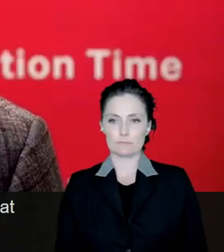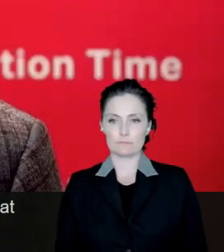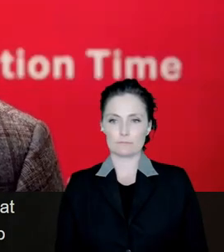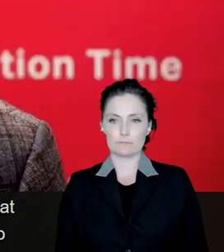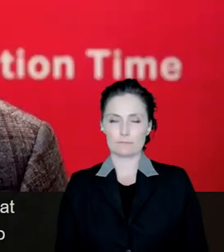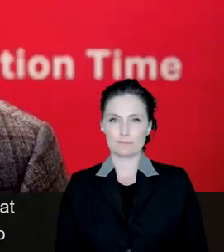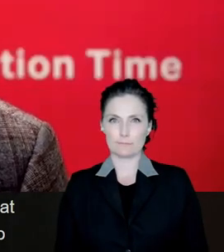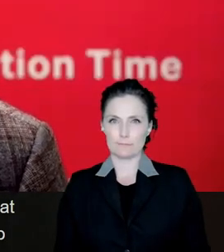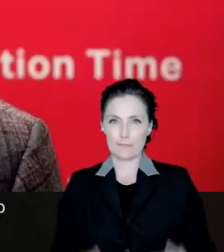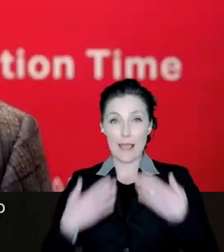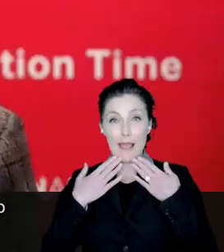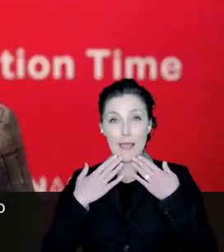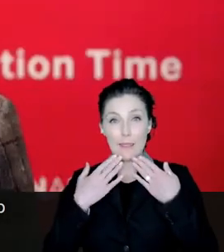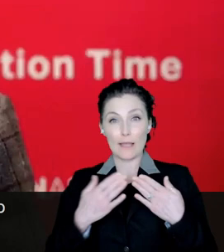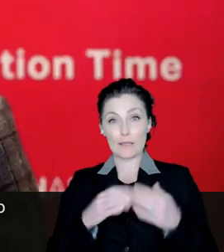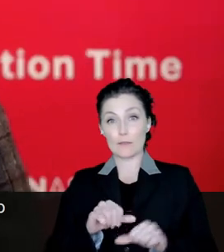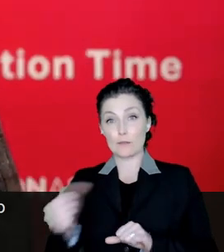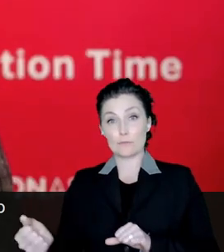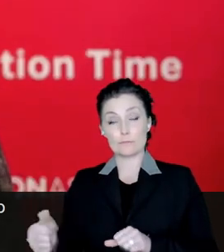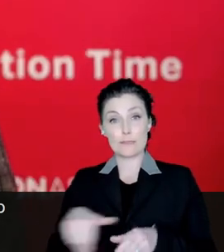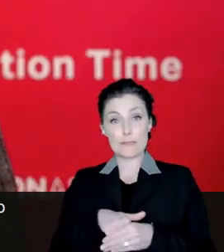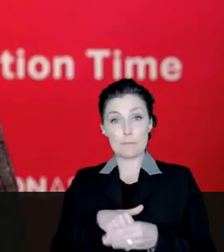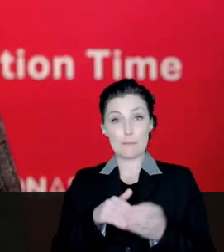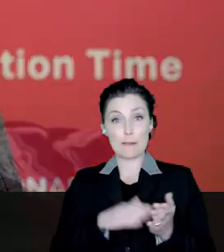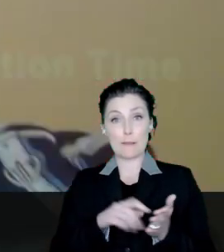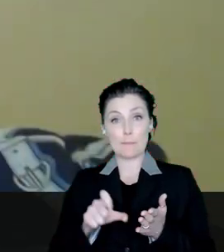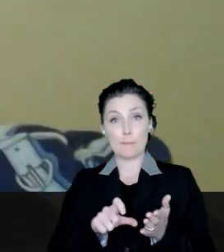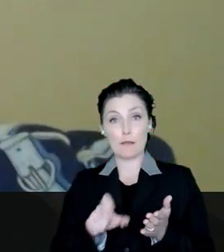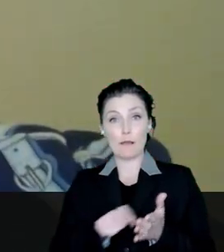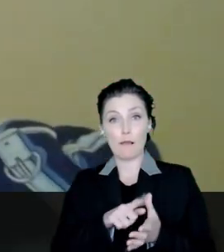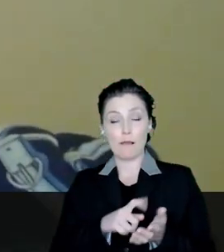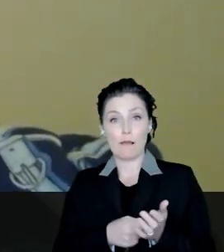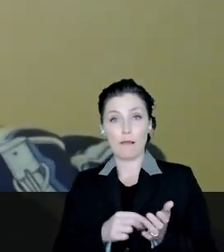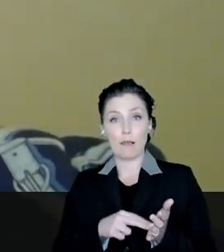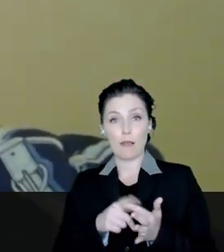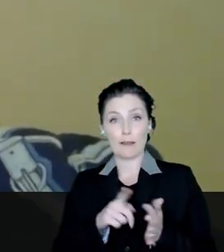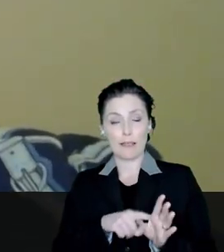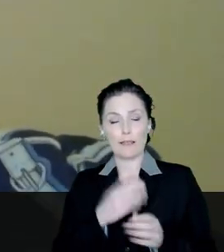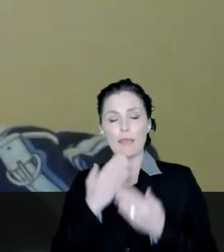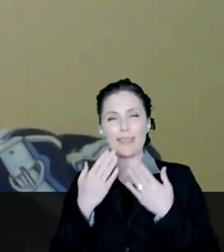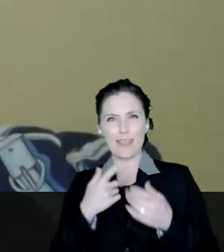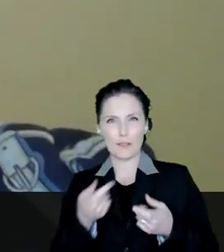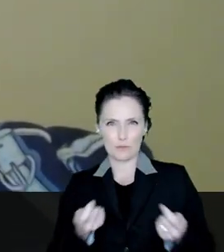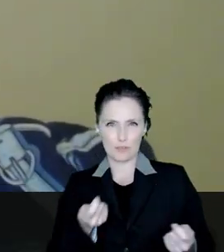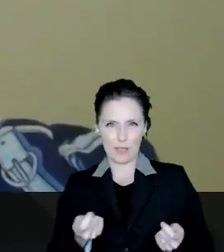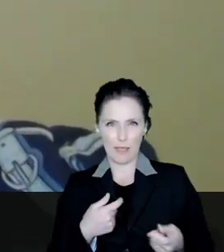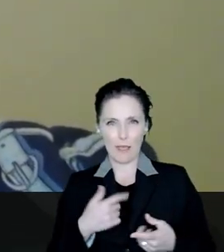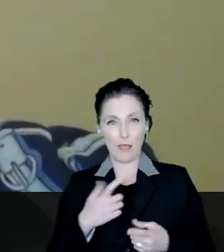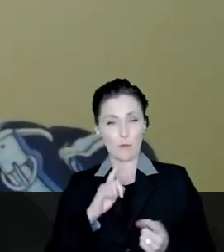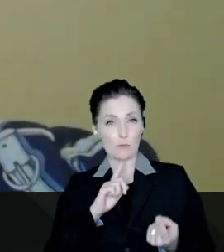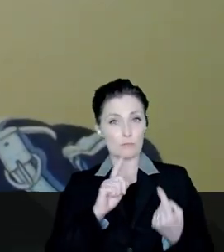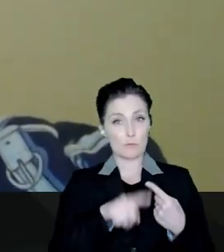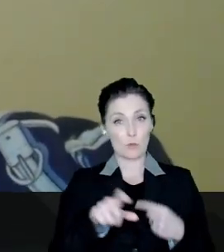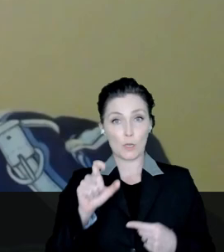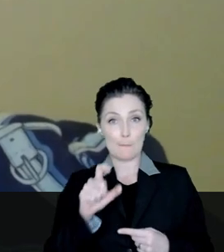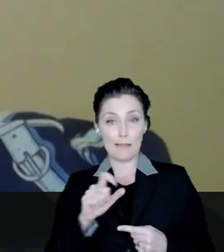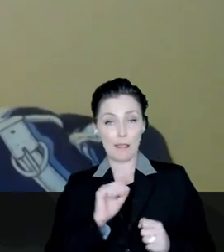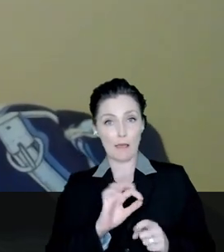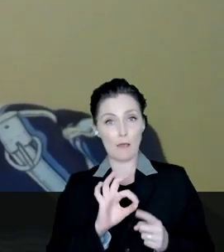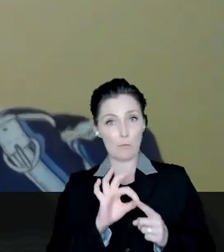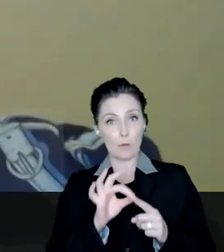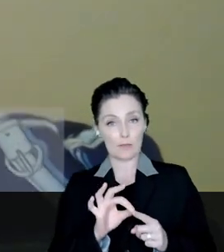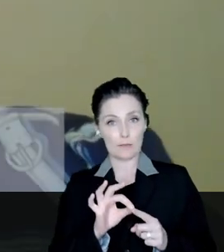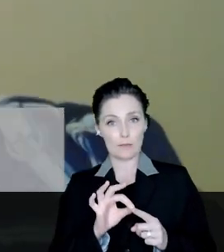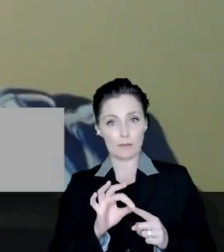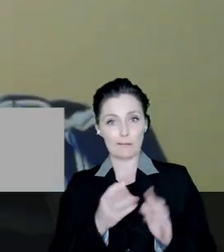Assemblymember McCartney. Yes, thank you, Chair. And I just want to address Camilla's point and just build on something that the